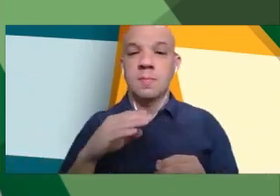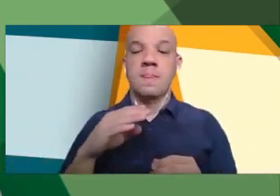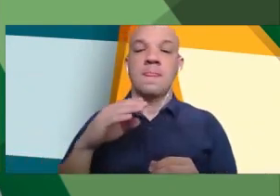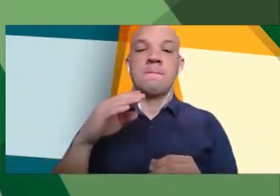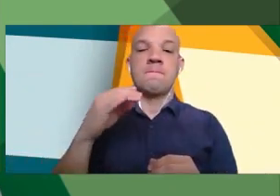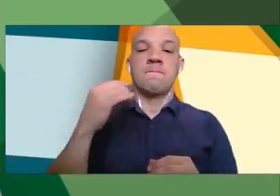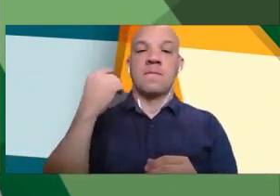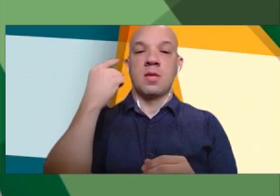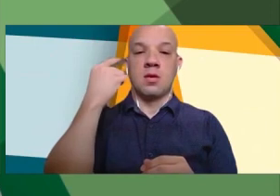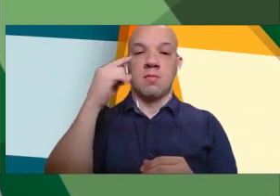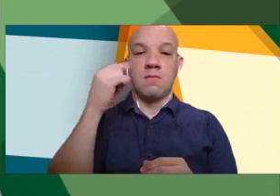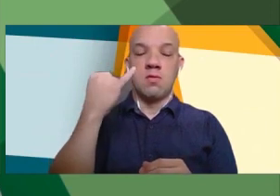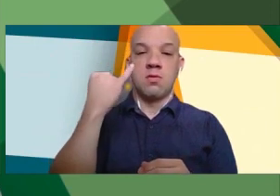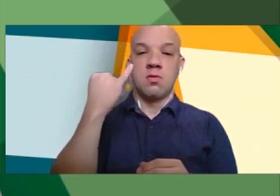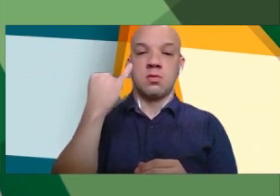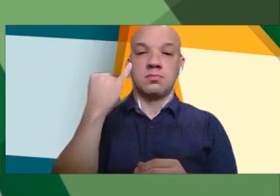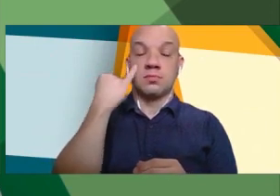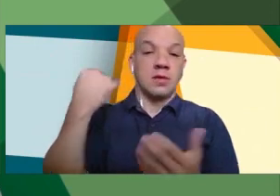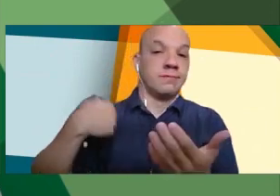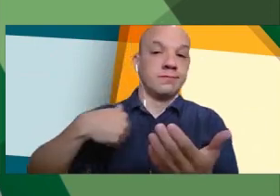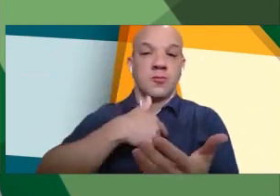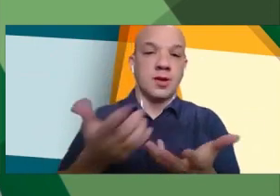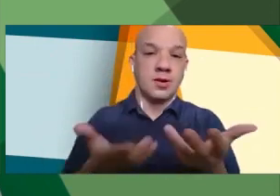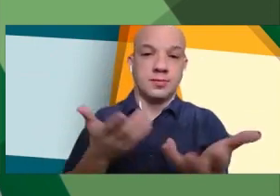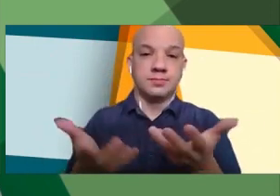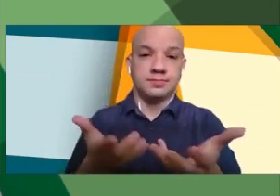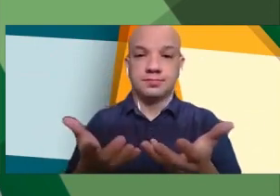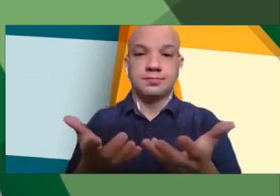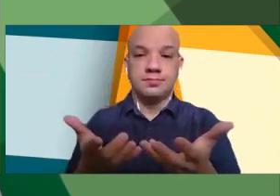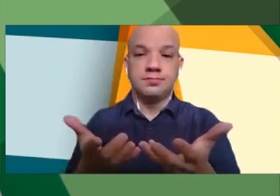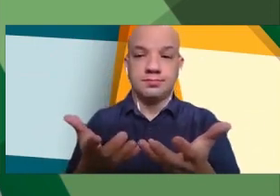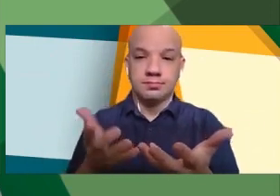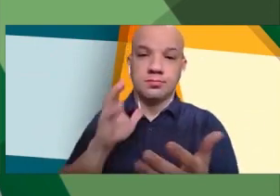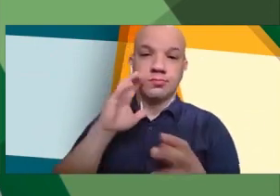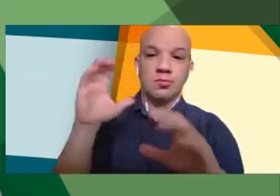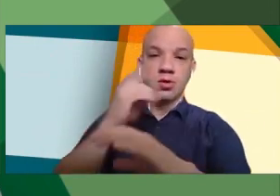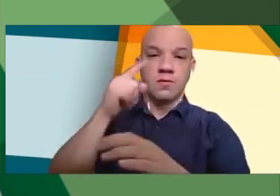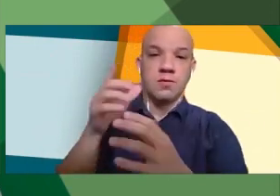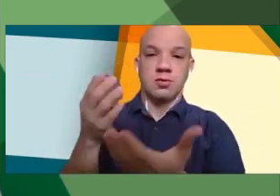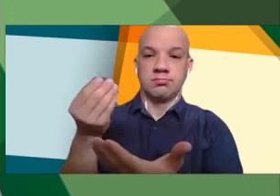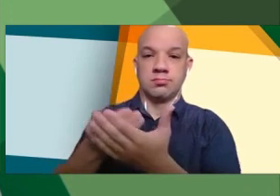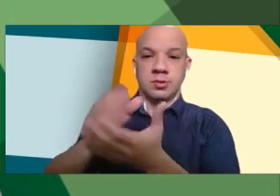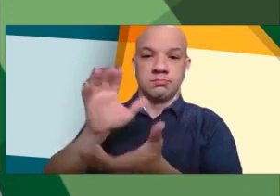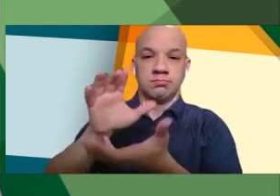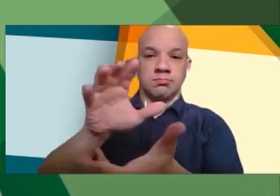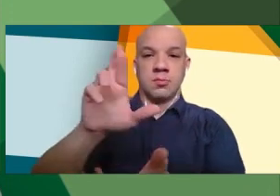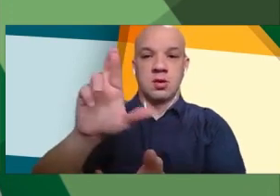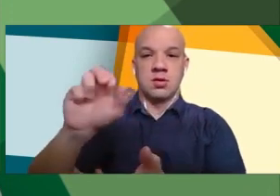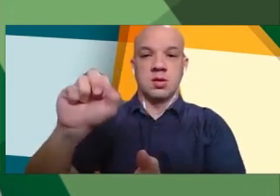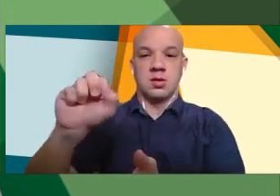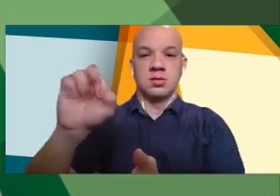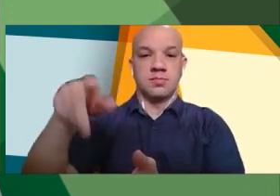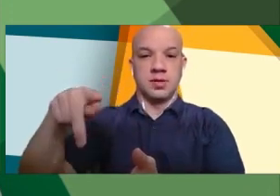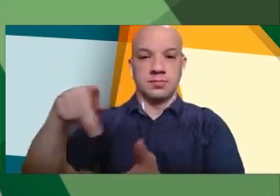eventually if one of you are with the award of this RFP. So